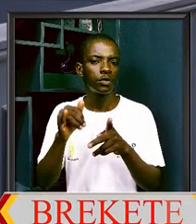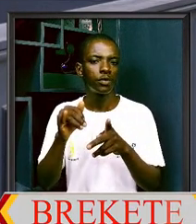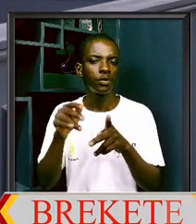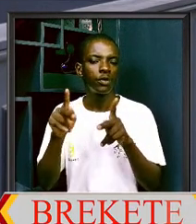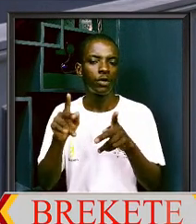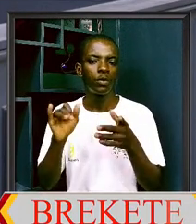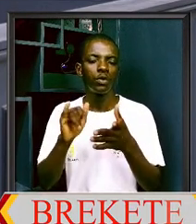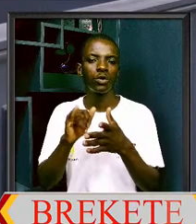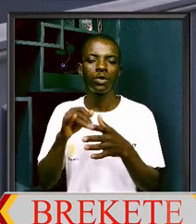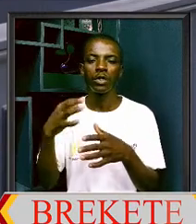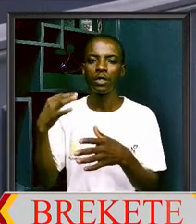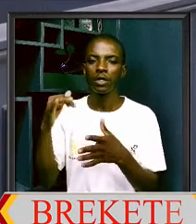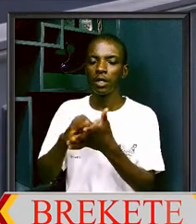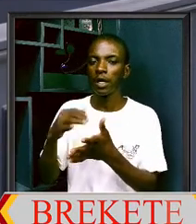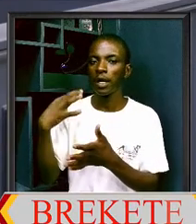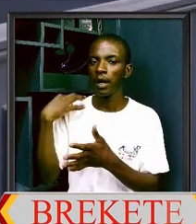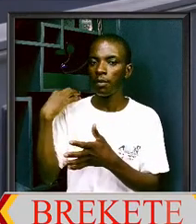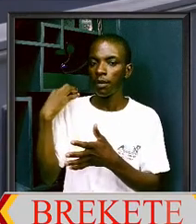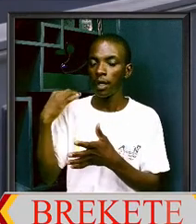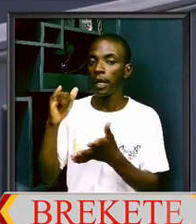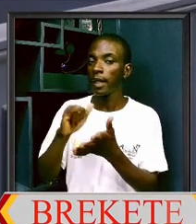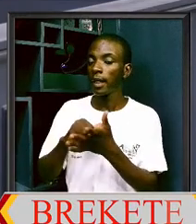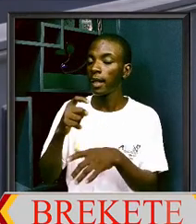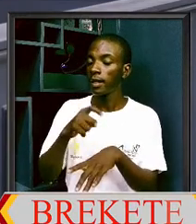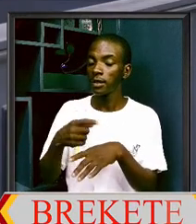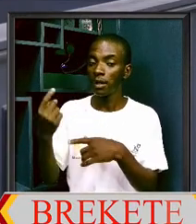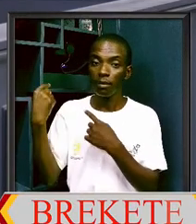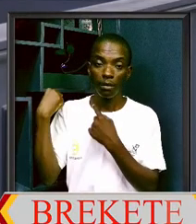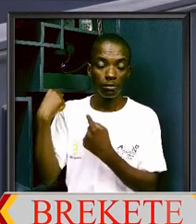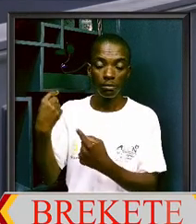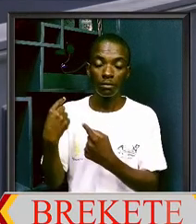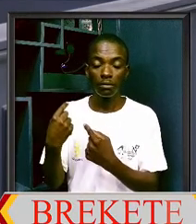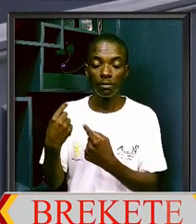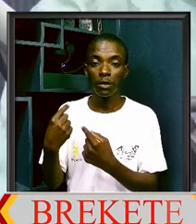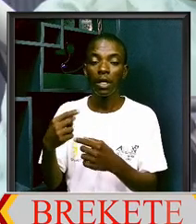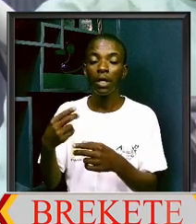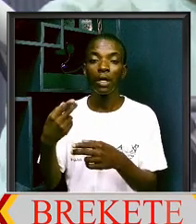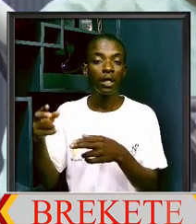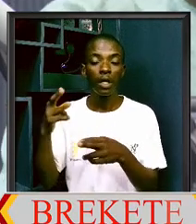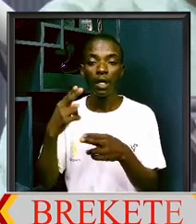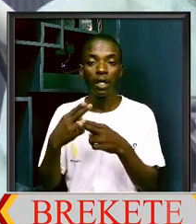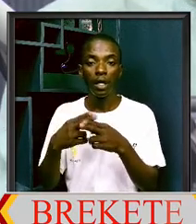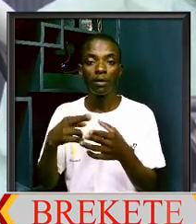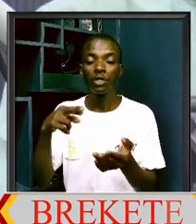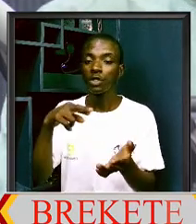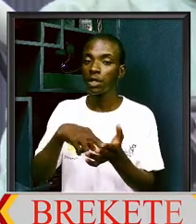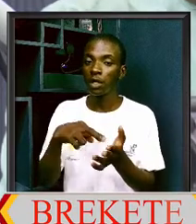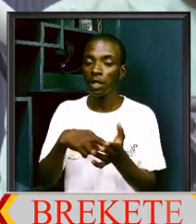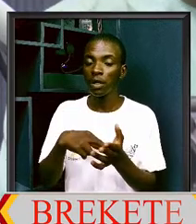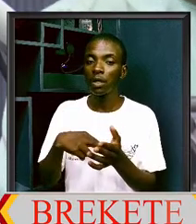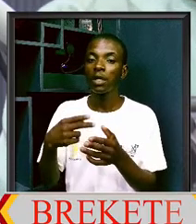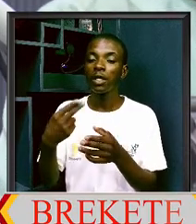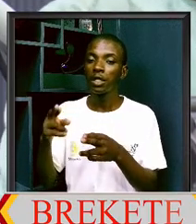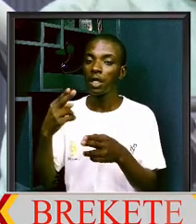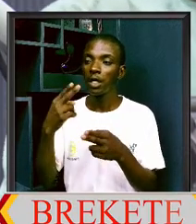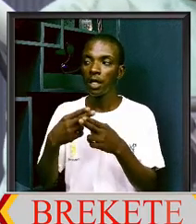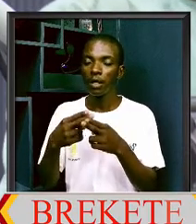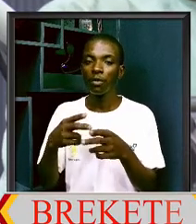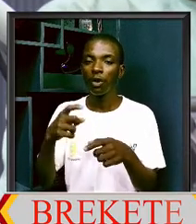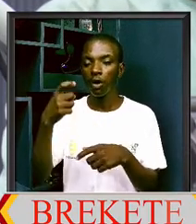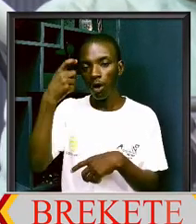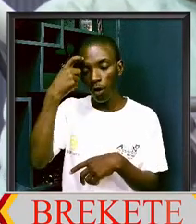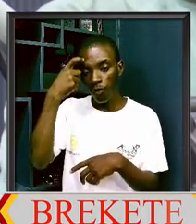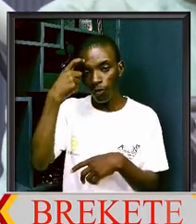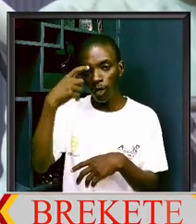this people apply that time now now their name for record now their name